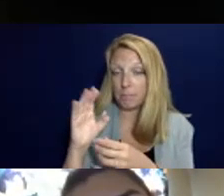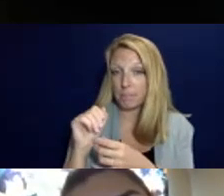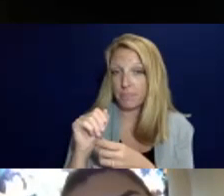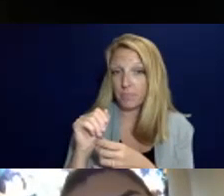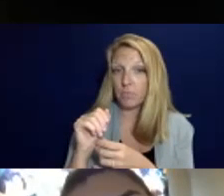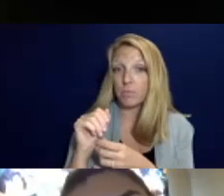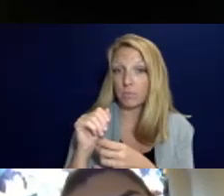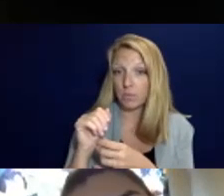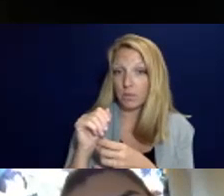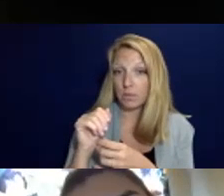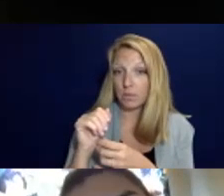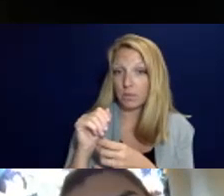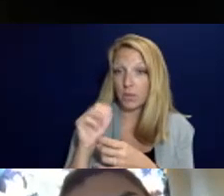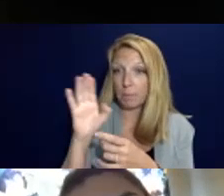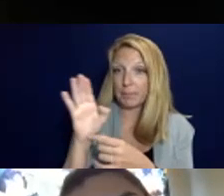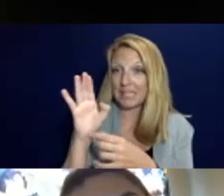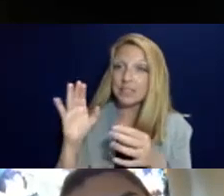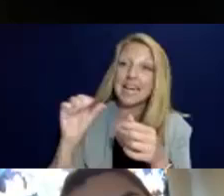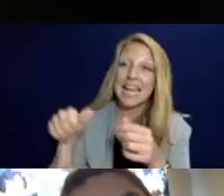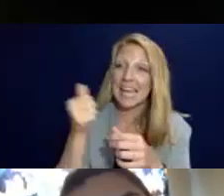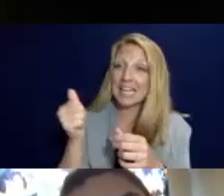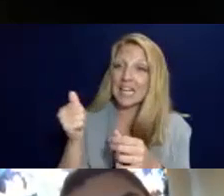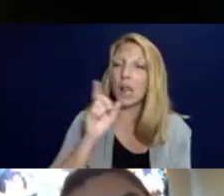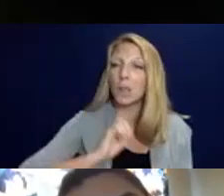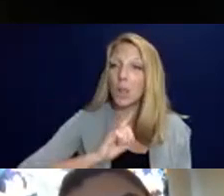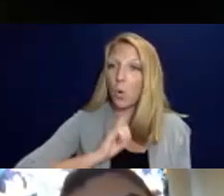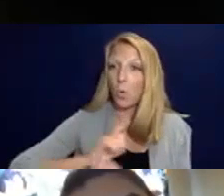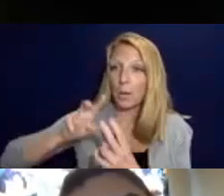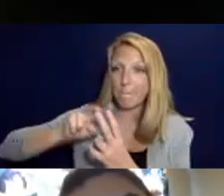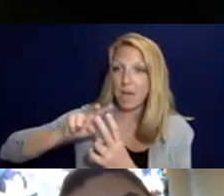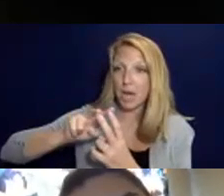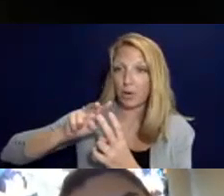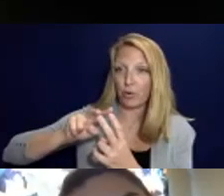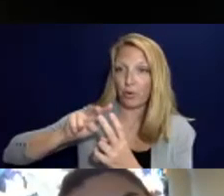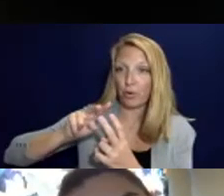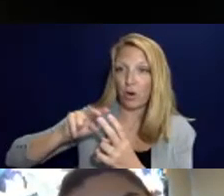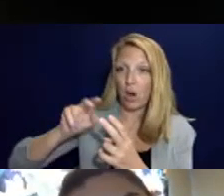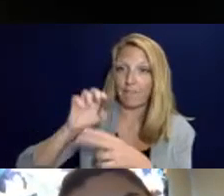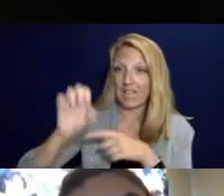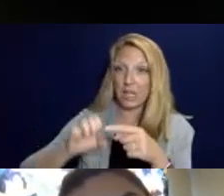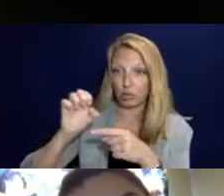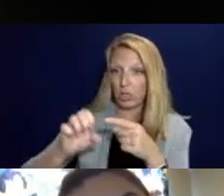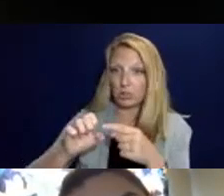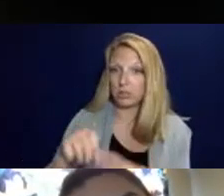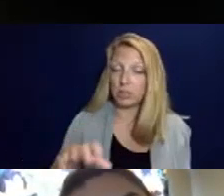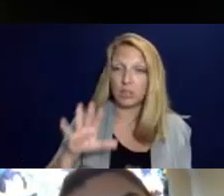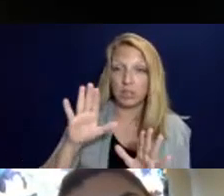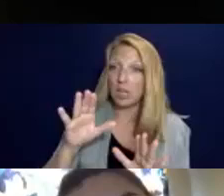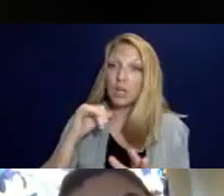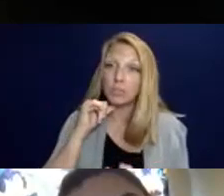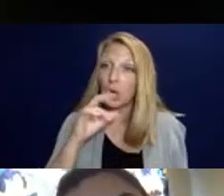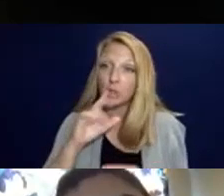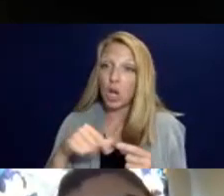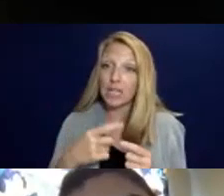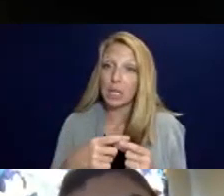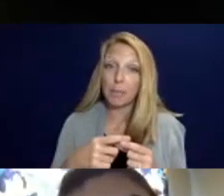of electrons to the central atom alone. Has nothing to do with lone pairs that are attached to